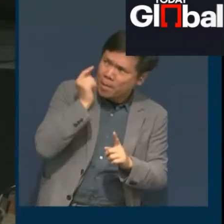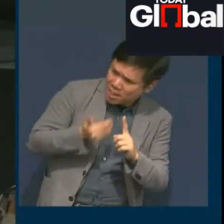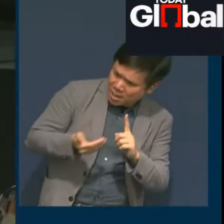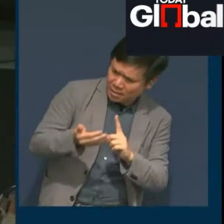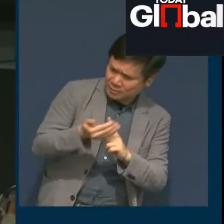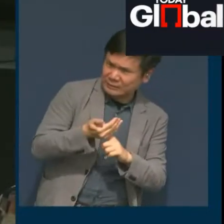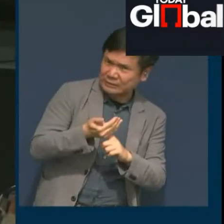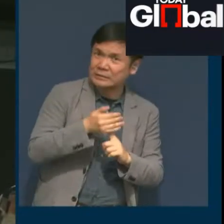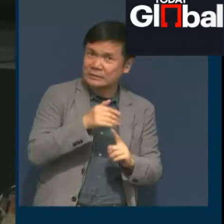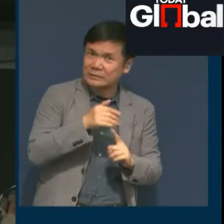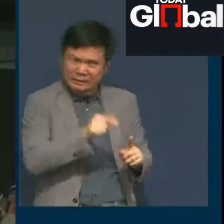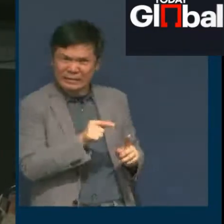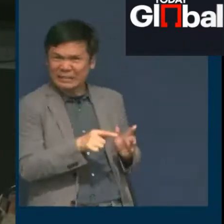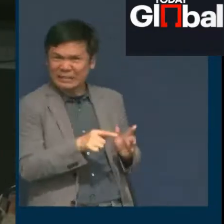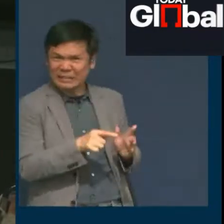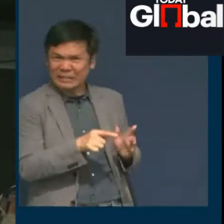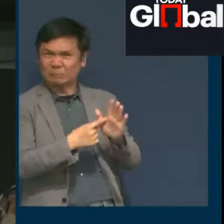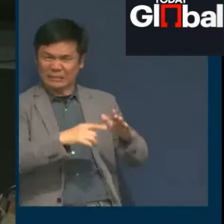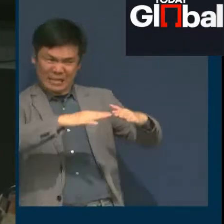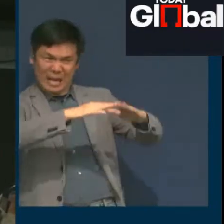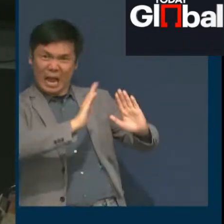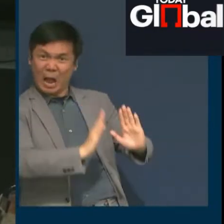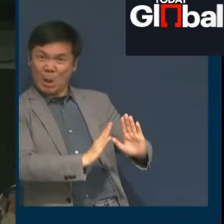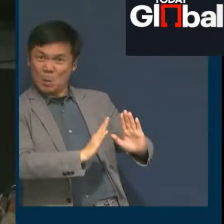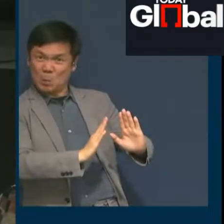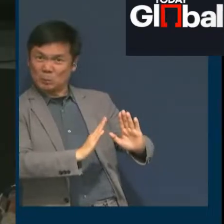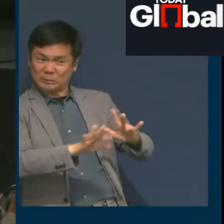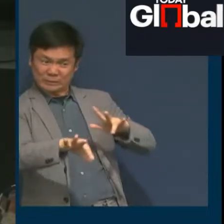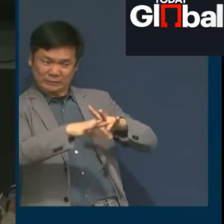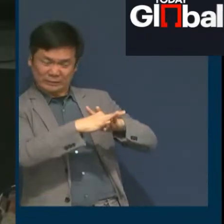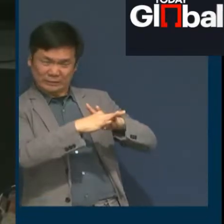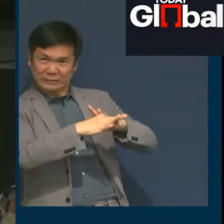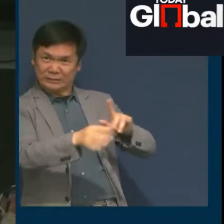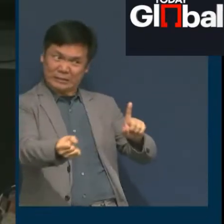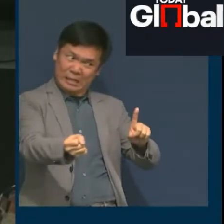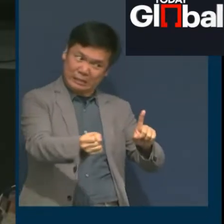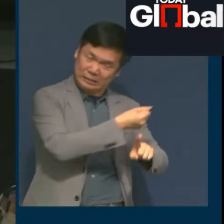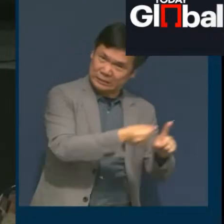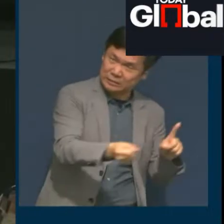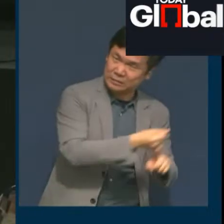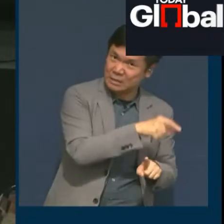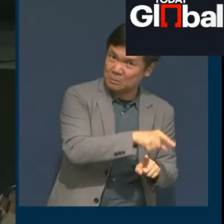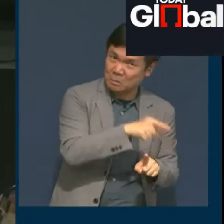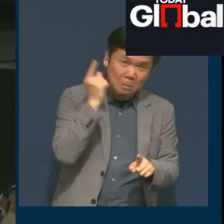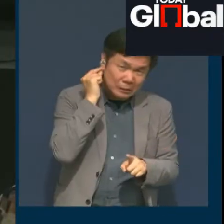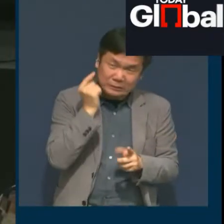combat domestic violence. What are the